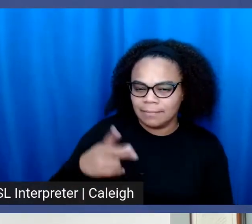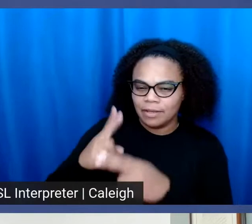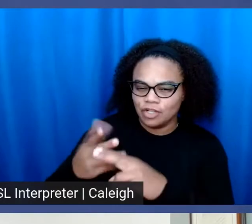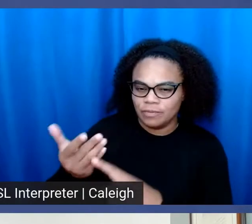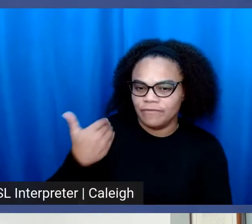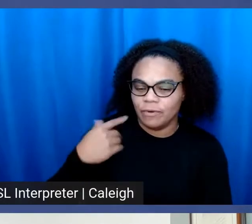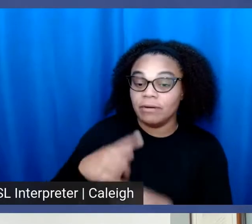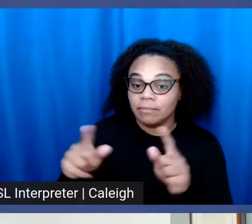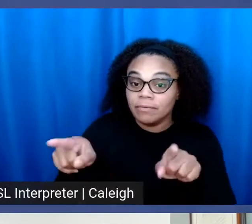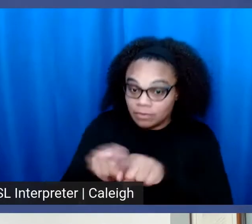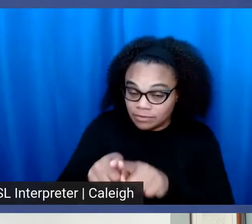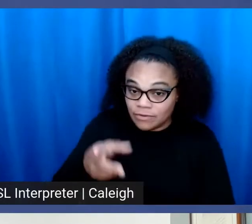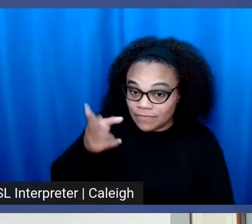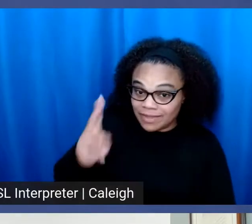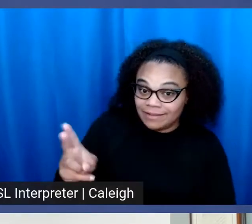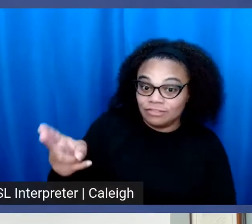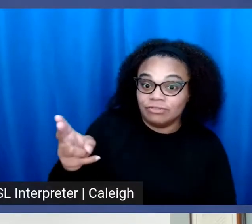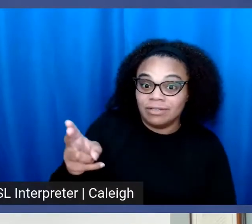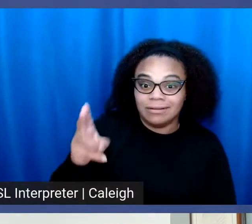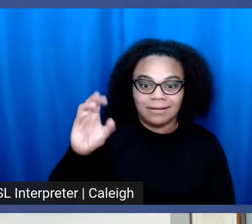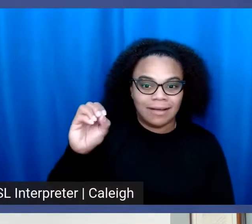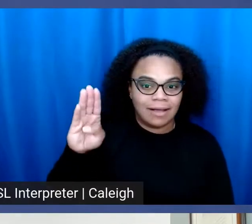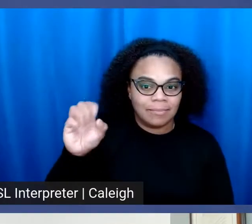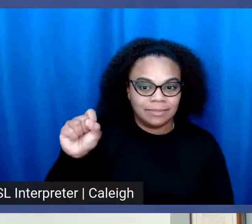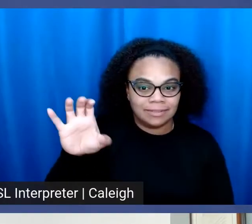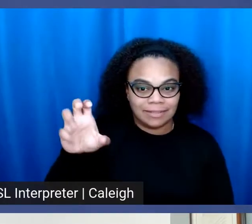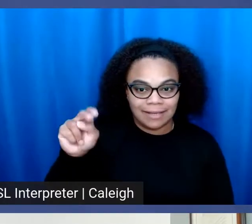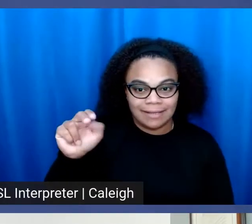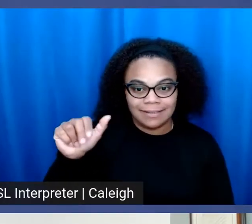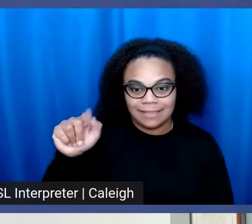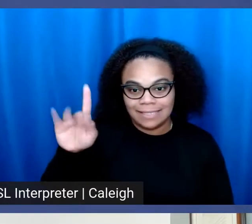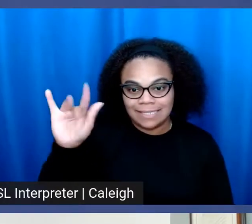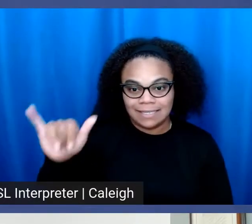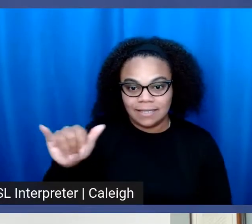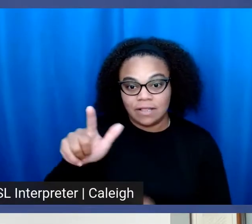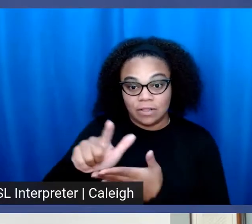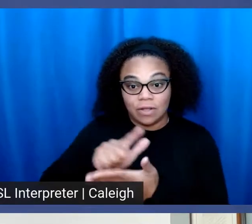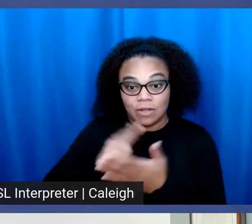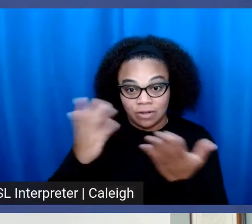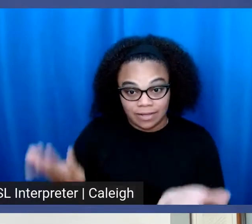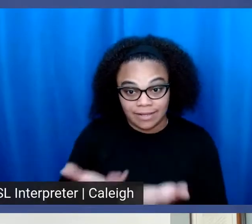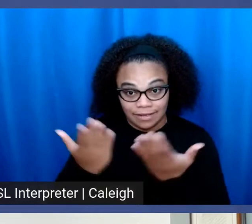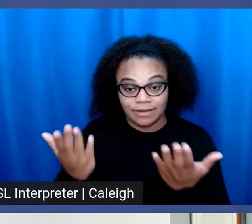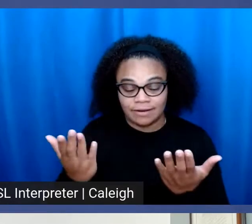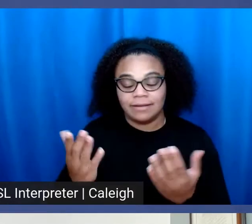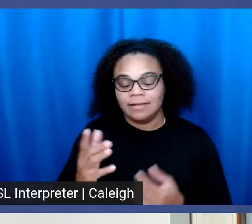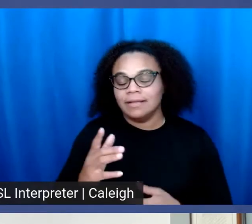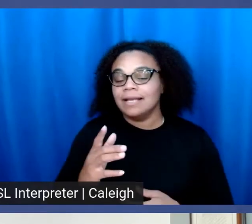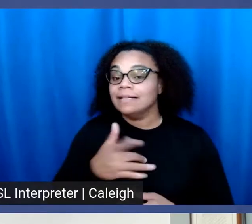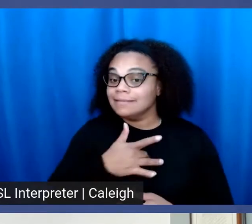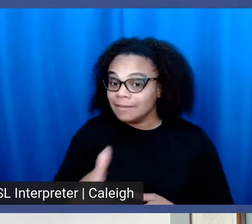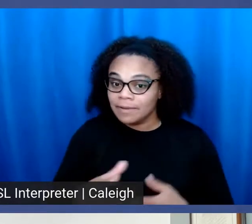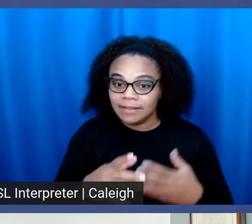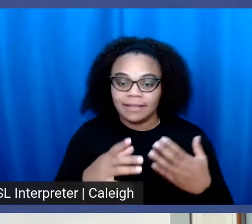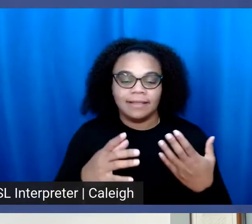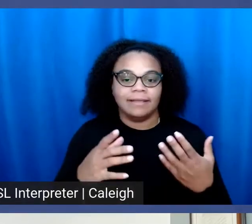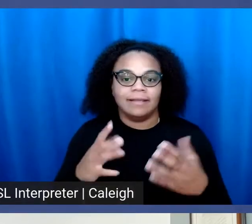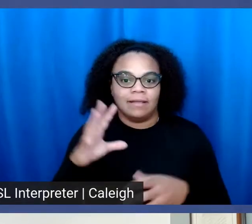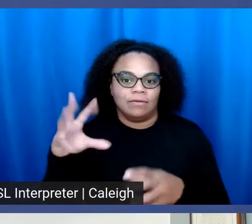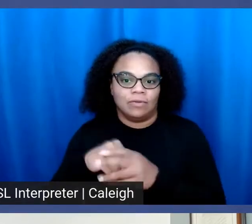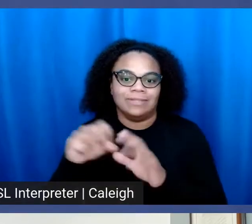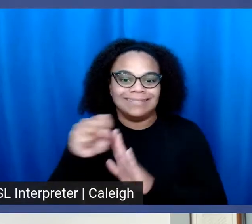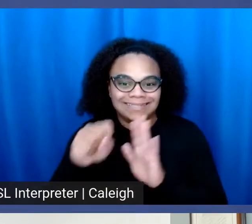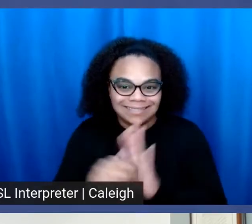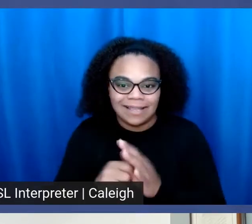of obscenity law in this country is driven in significant part by state efforts to ban